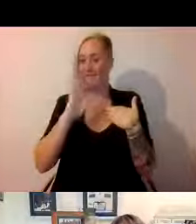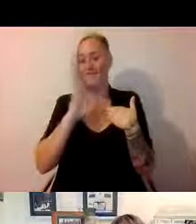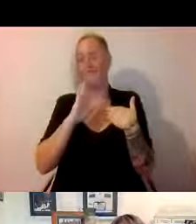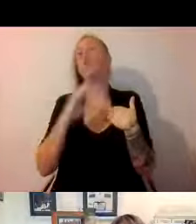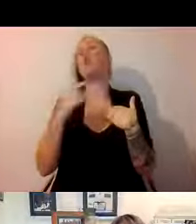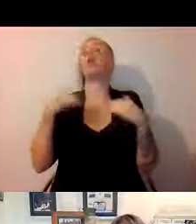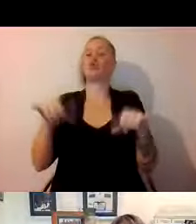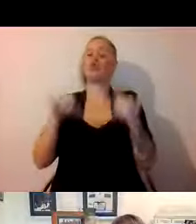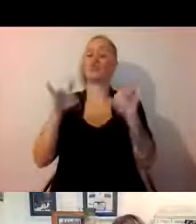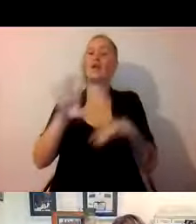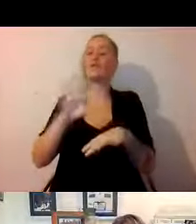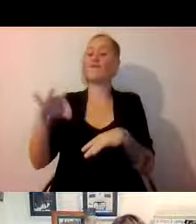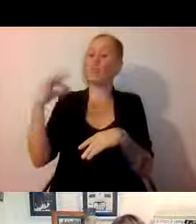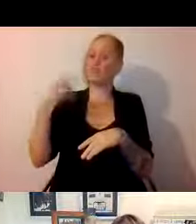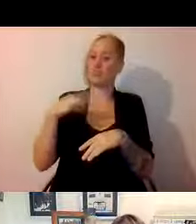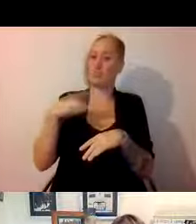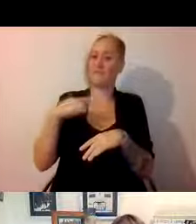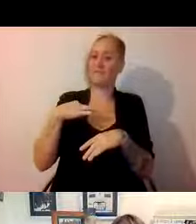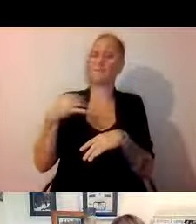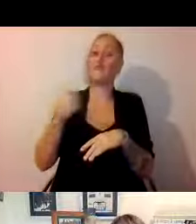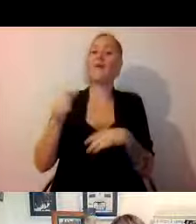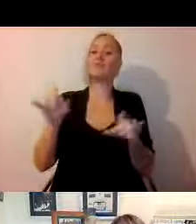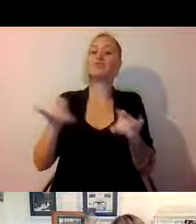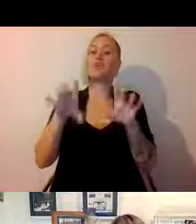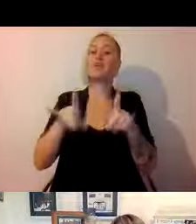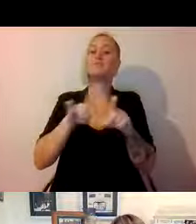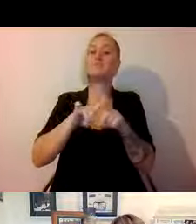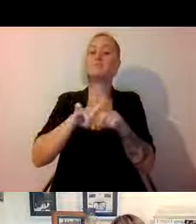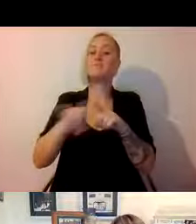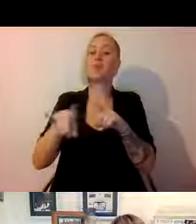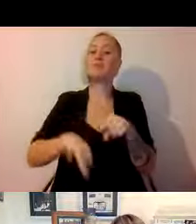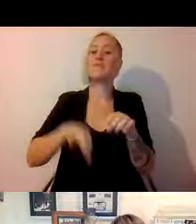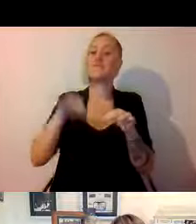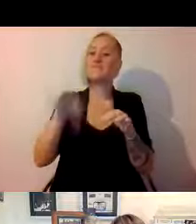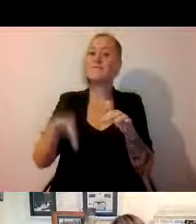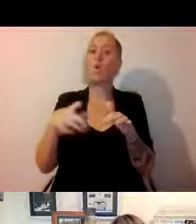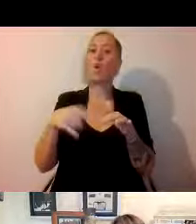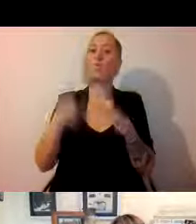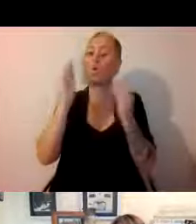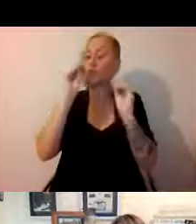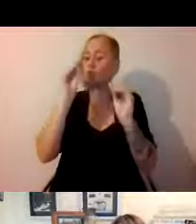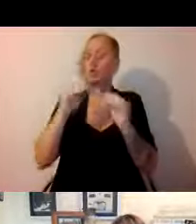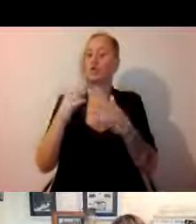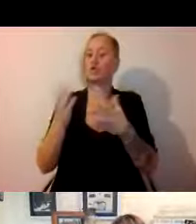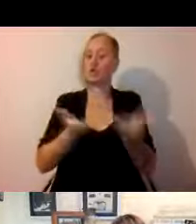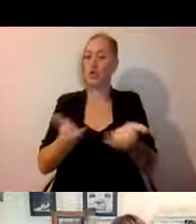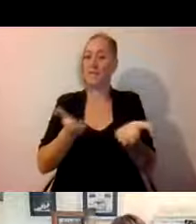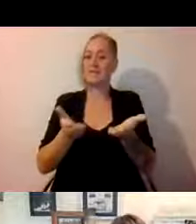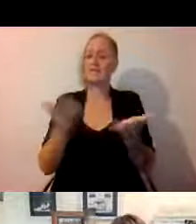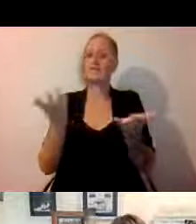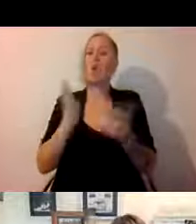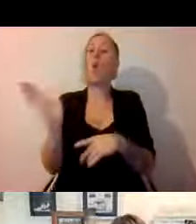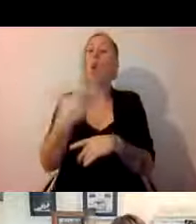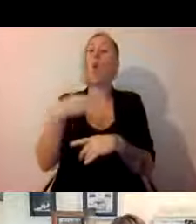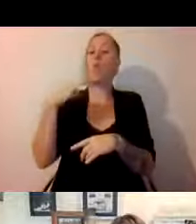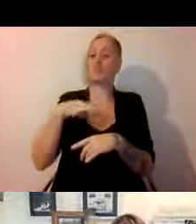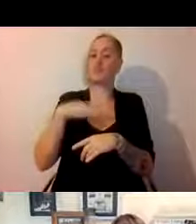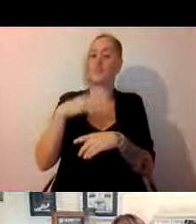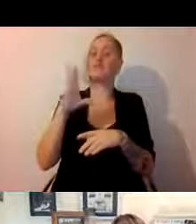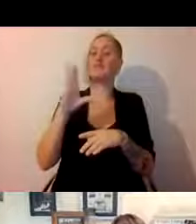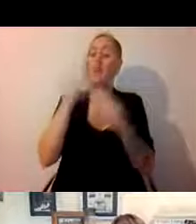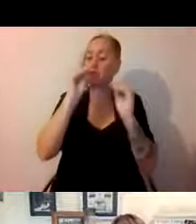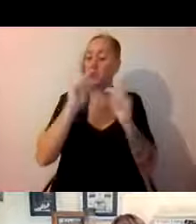not-for-profit, and we run Australia's most affordable GAMSAT and MMI tuition services, where all of the profits raised from tuition